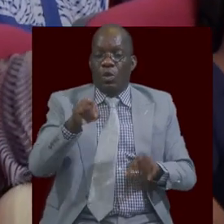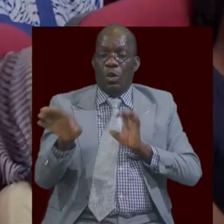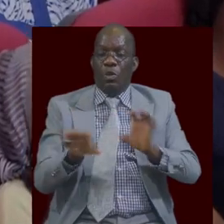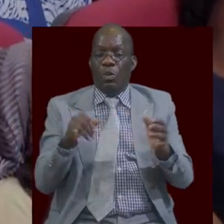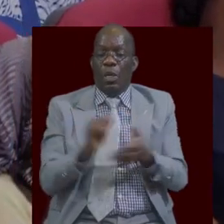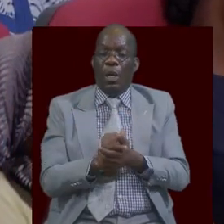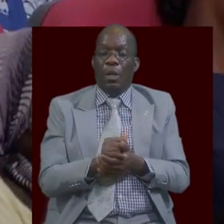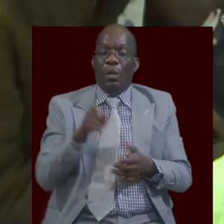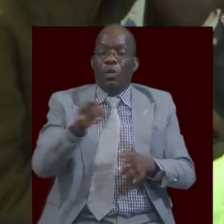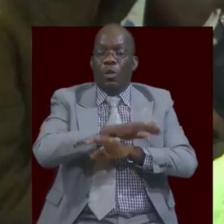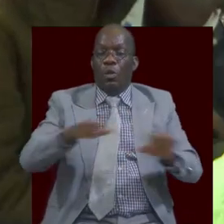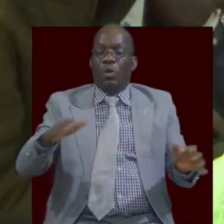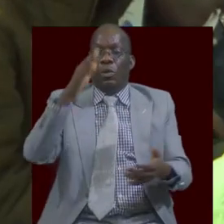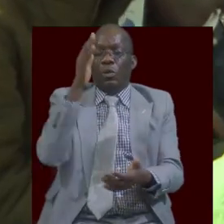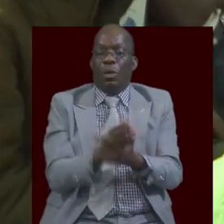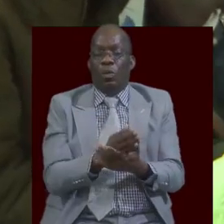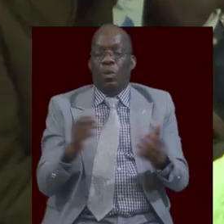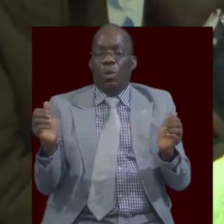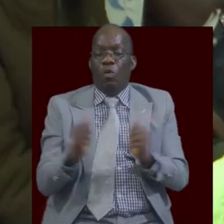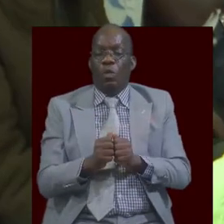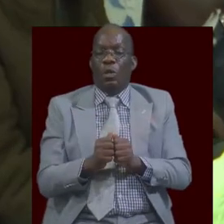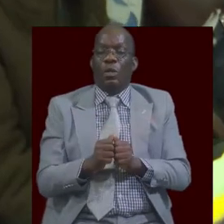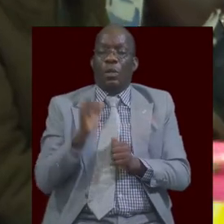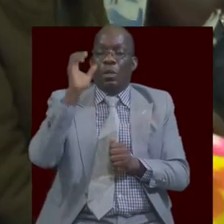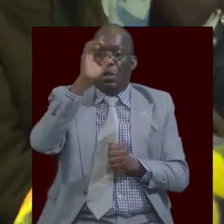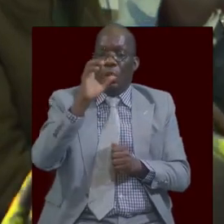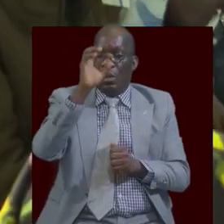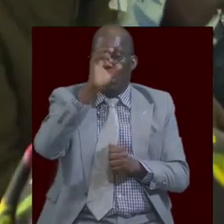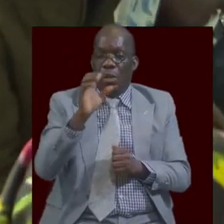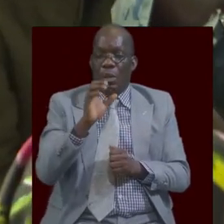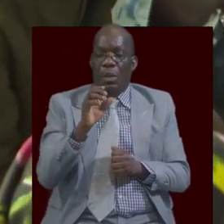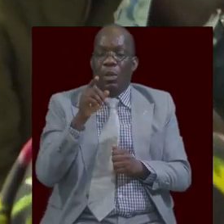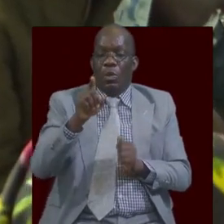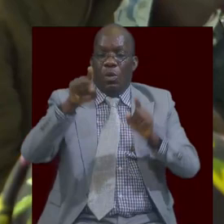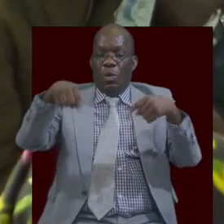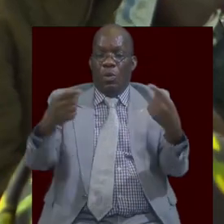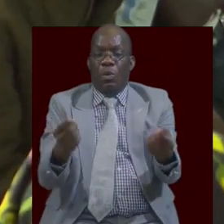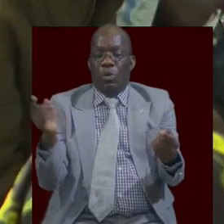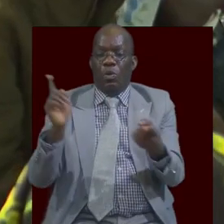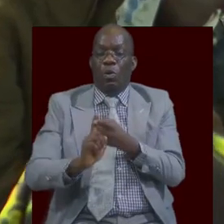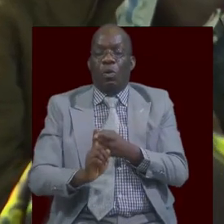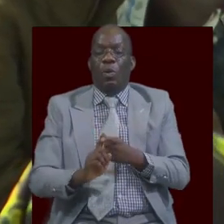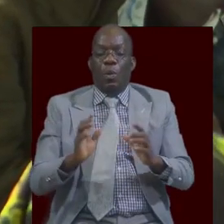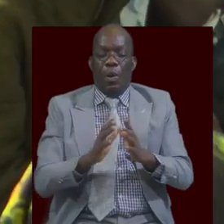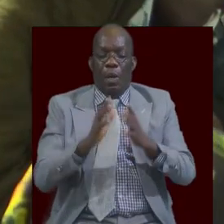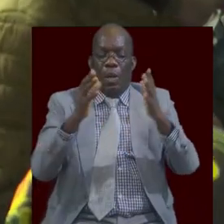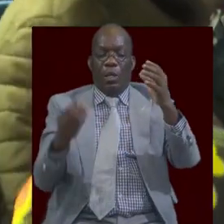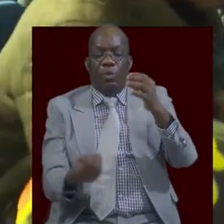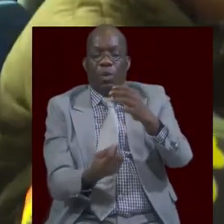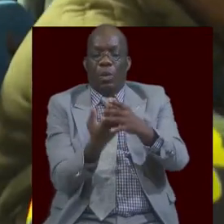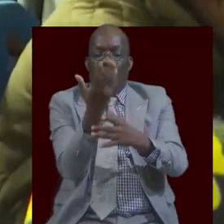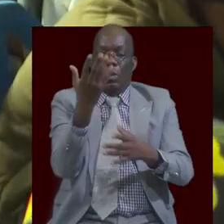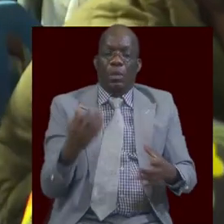don't stop with exploring, you go to expanding. And when you do